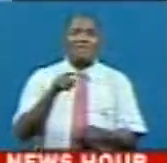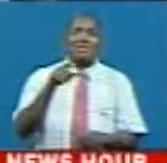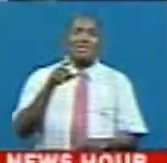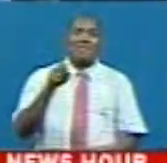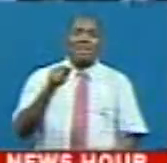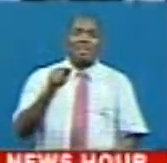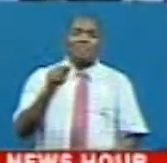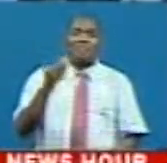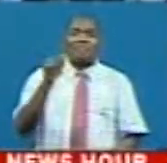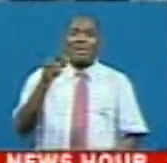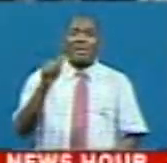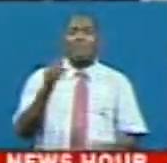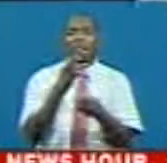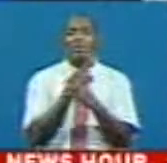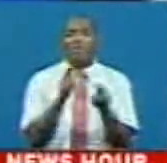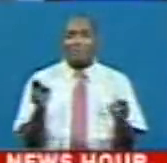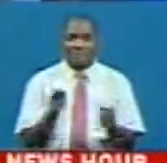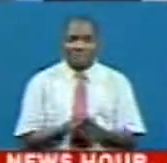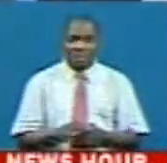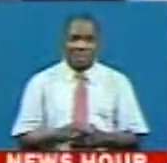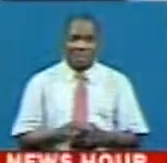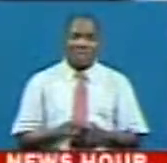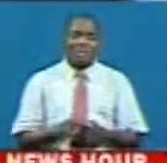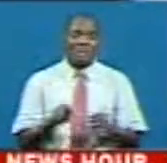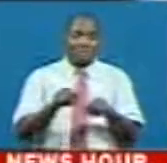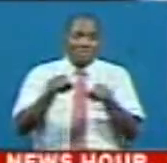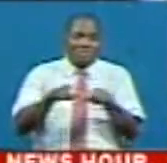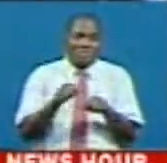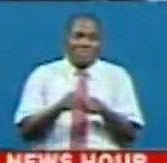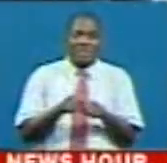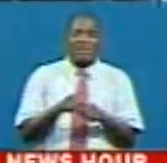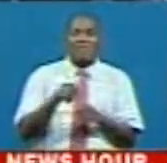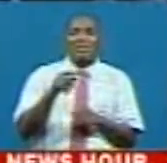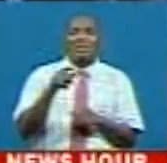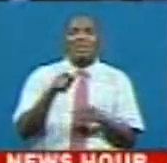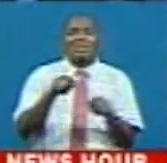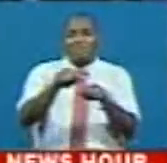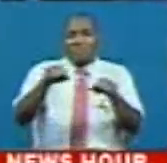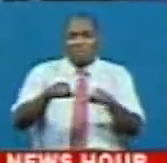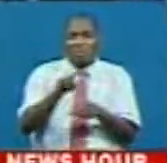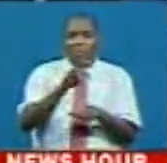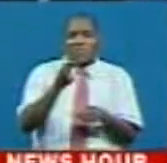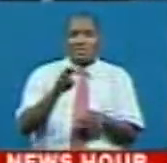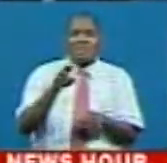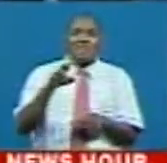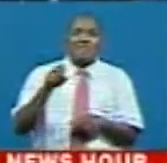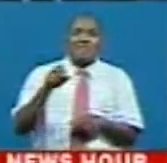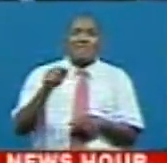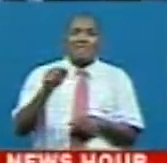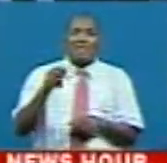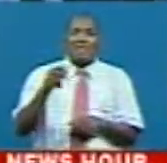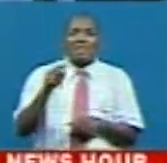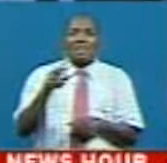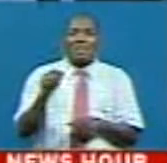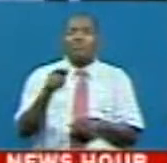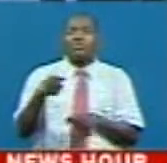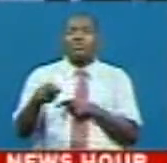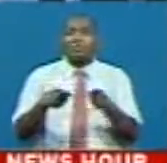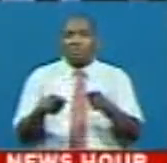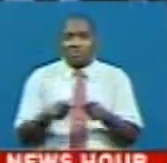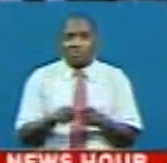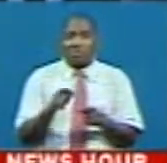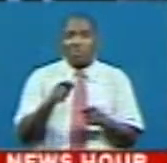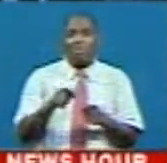Sahrawi Arab Democratic Republic and claims sovereignty over the entire territory of Western Sahara, while Morocco controls